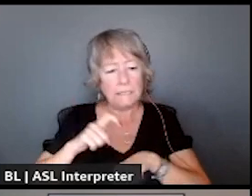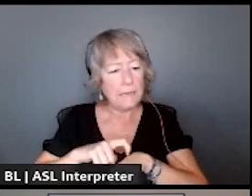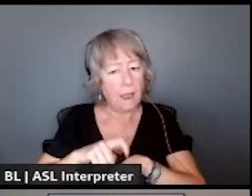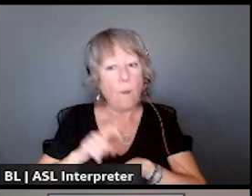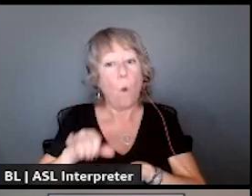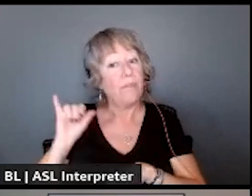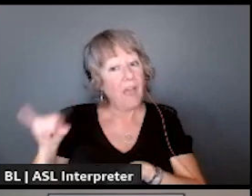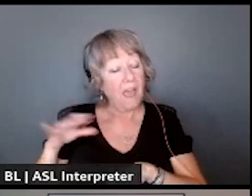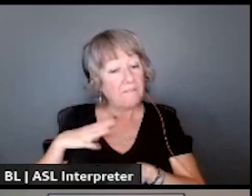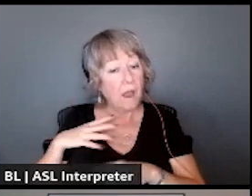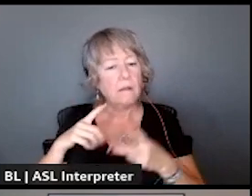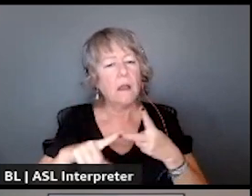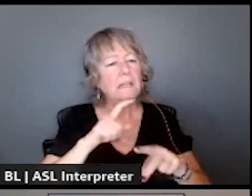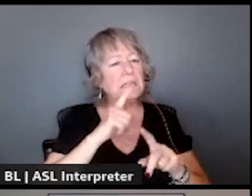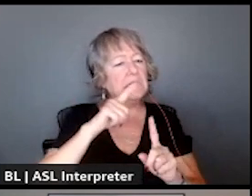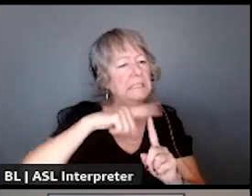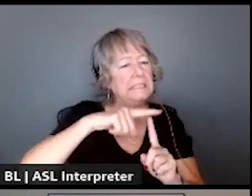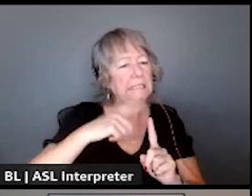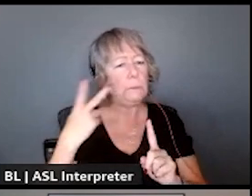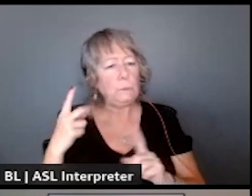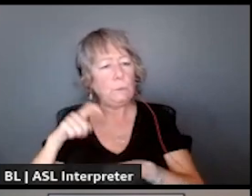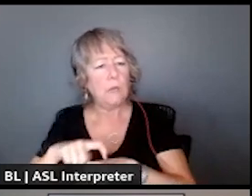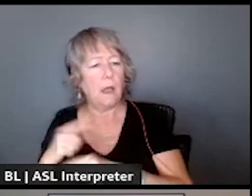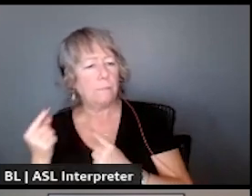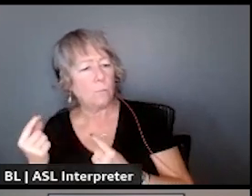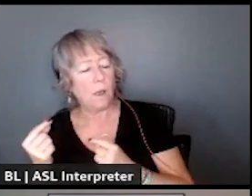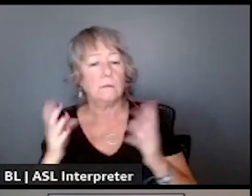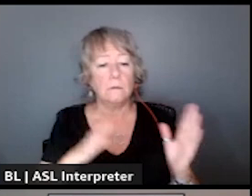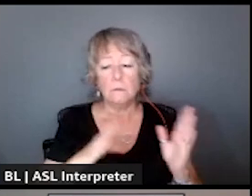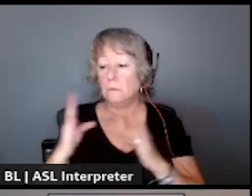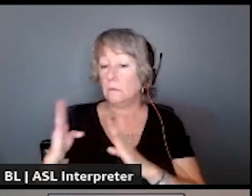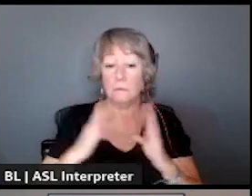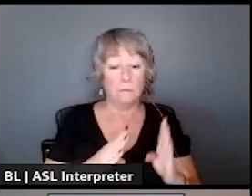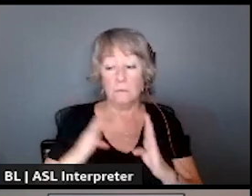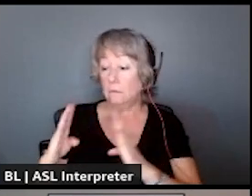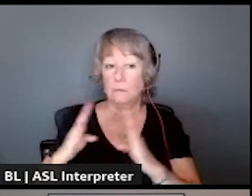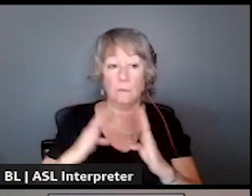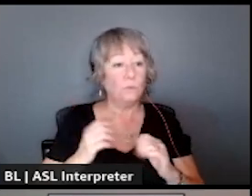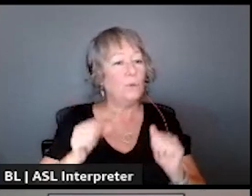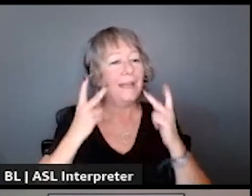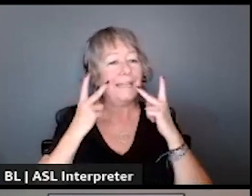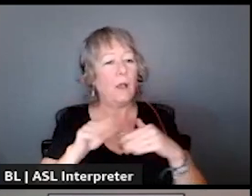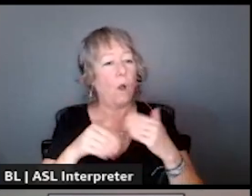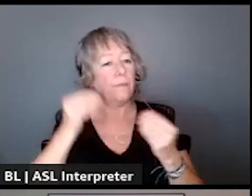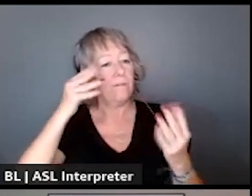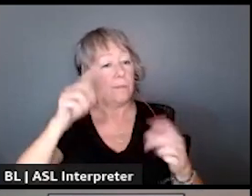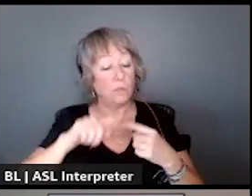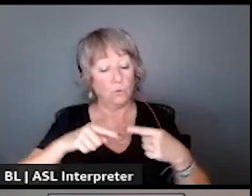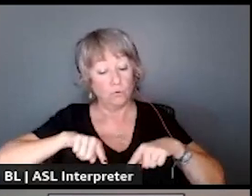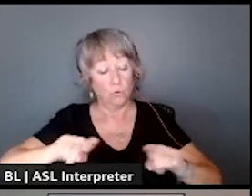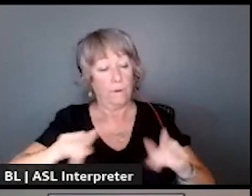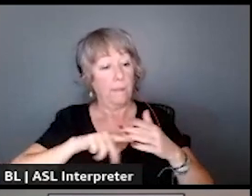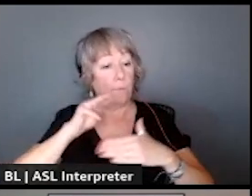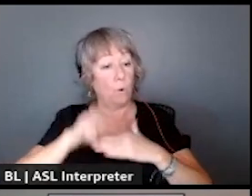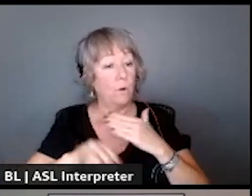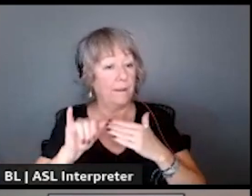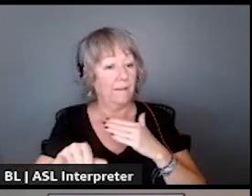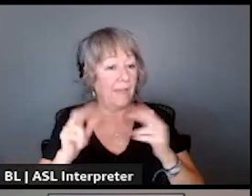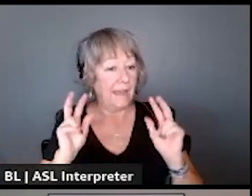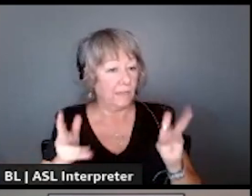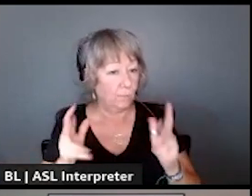there is your 1. So much like that, in actual quantum computers, the hardware that you can use in order to get something